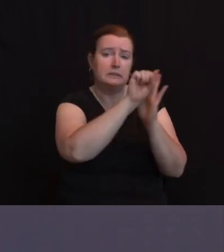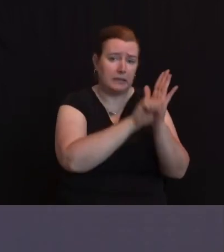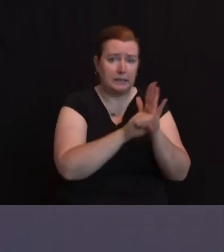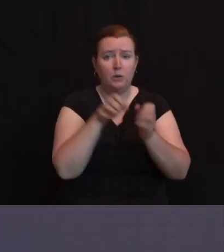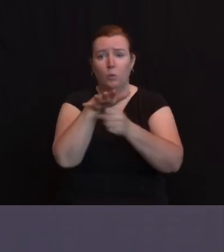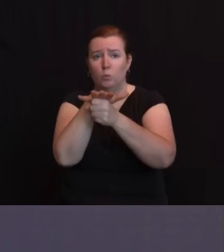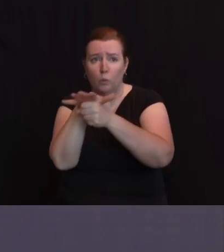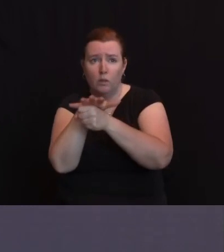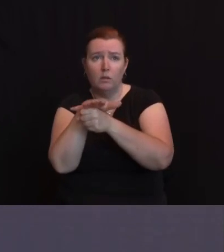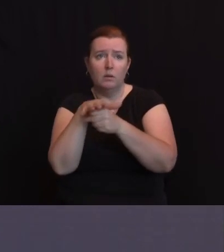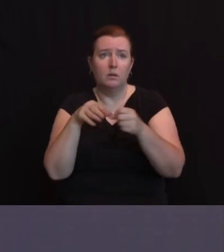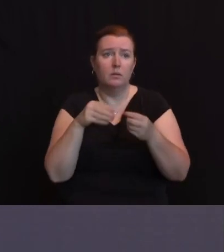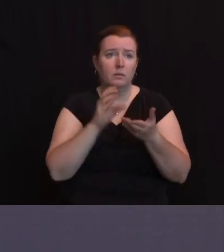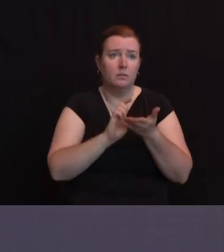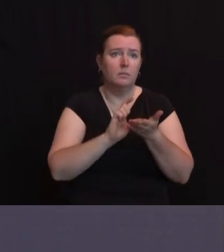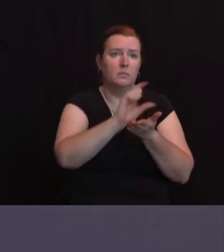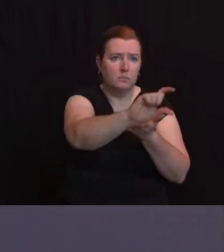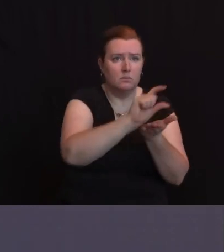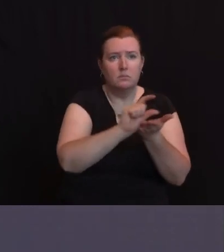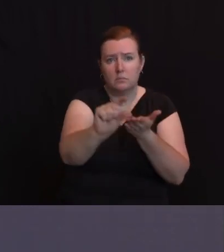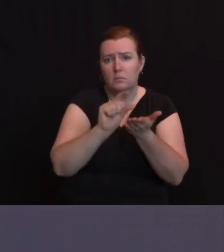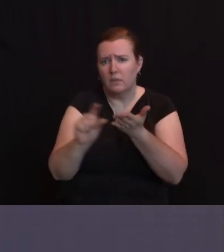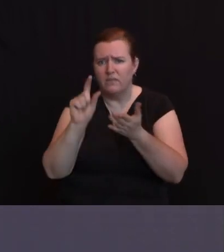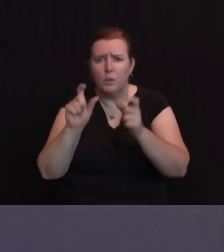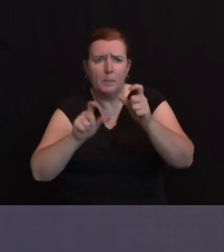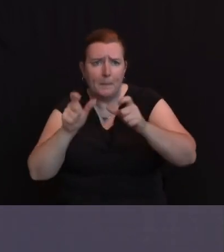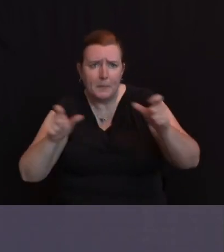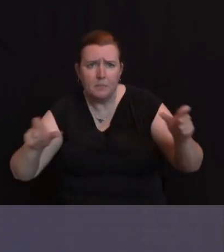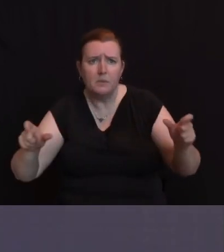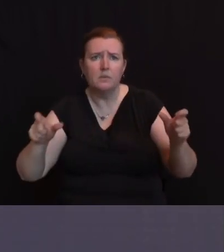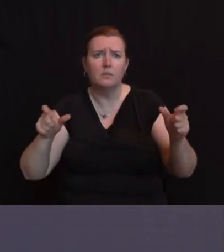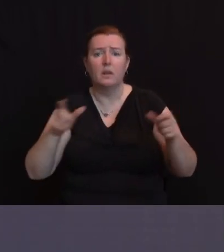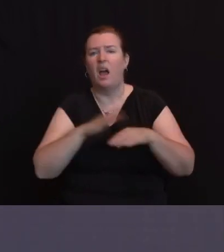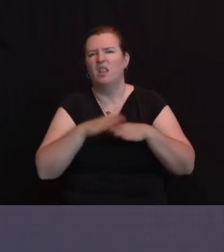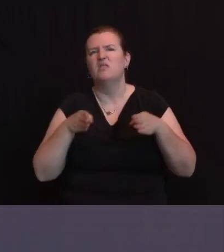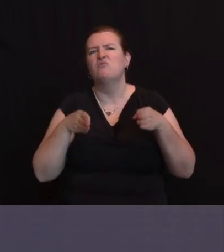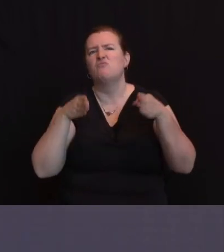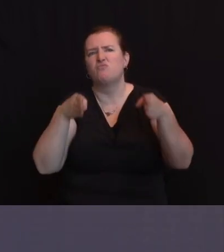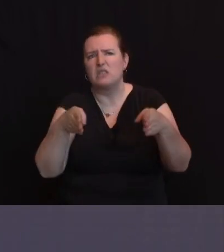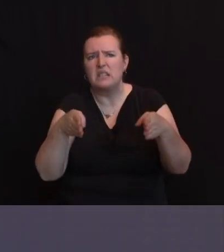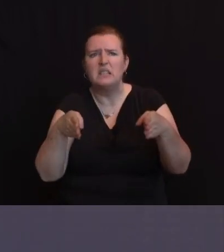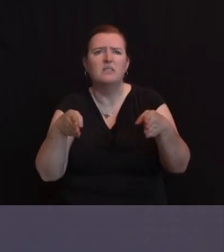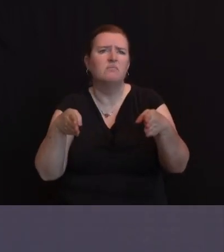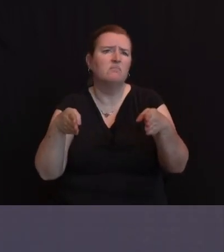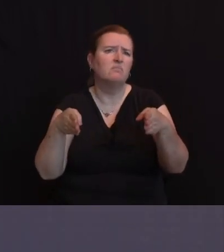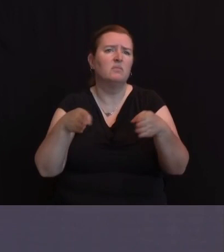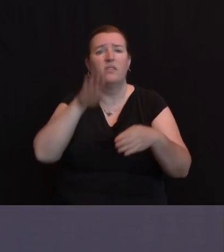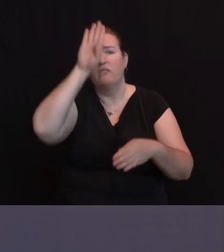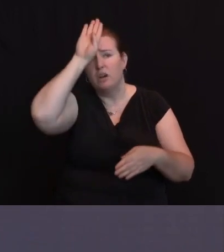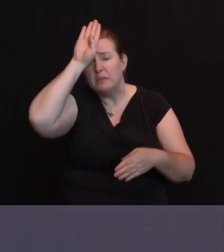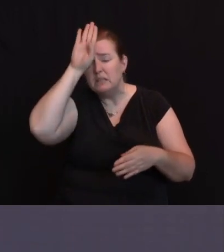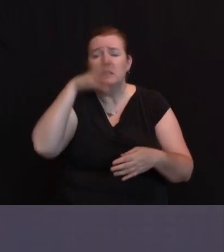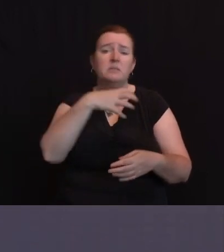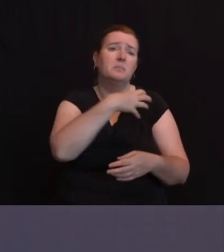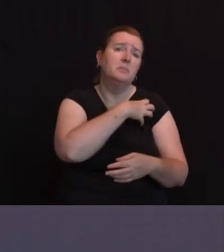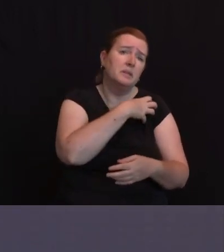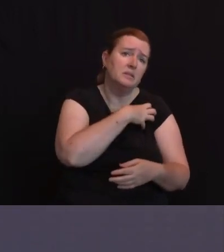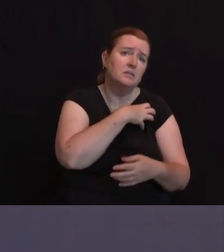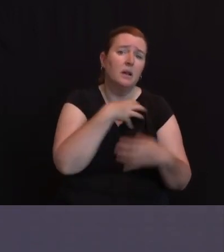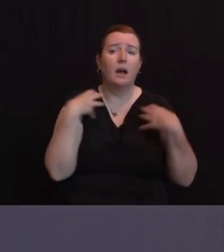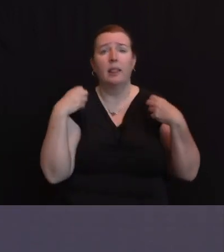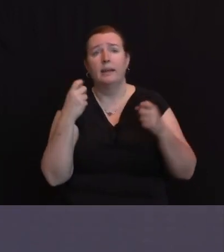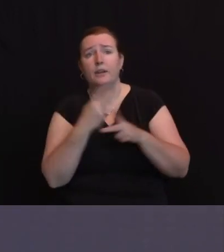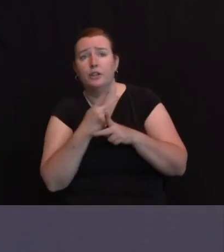put money on the street immediately. And money on the street, in my definition, includes keeping firefighters, police, healthcare,